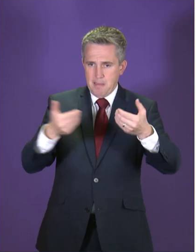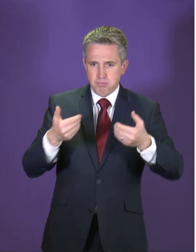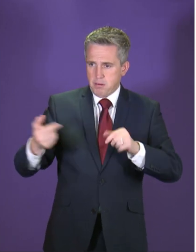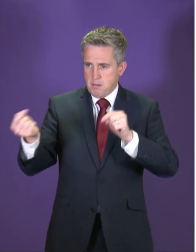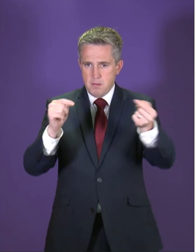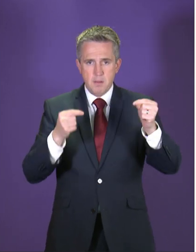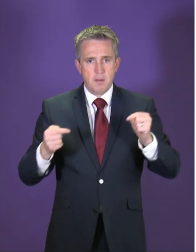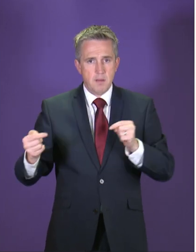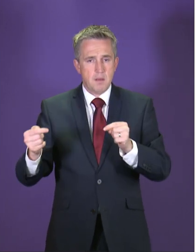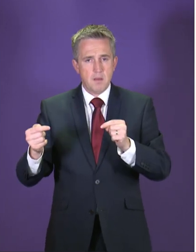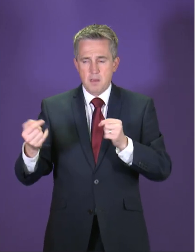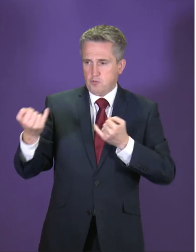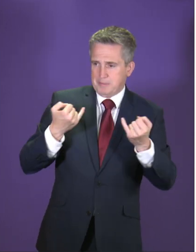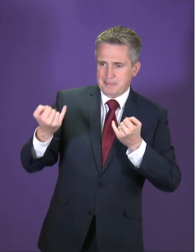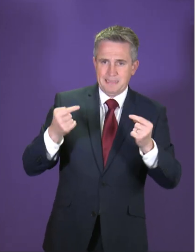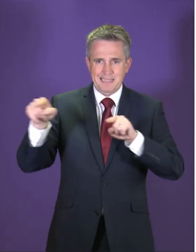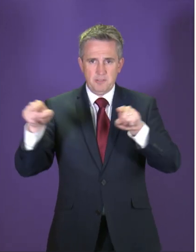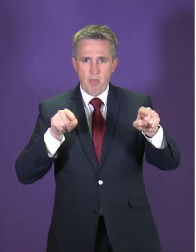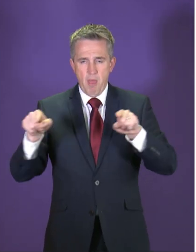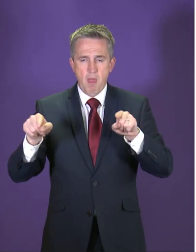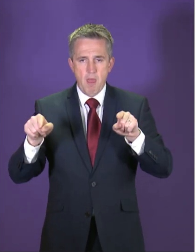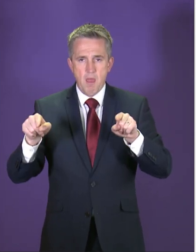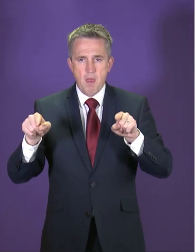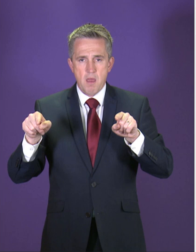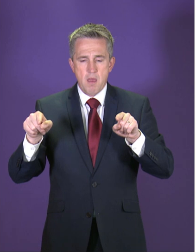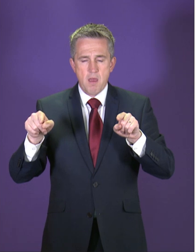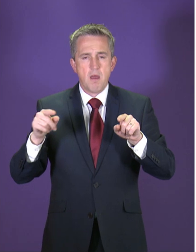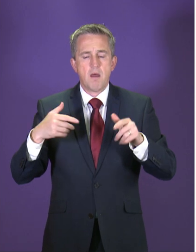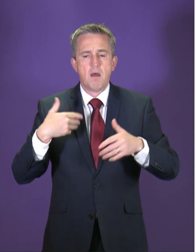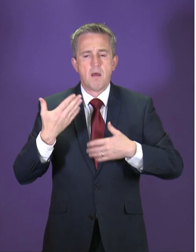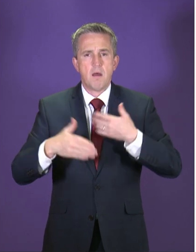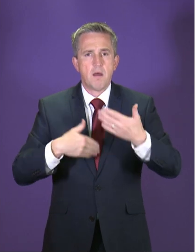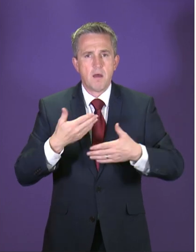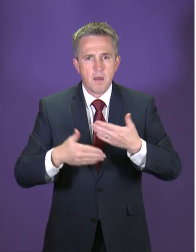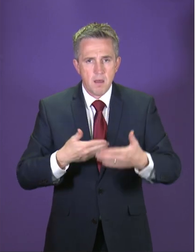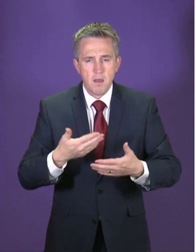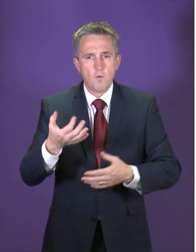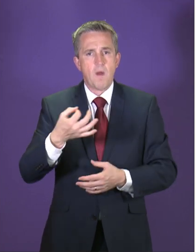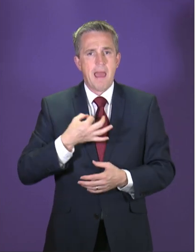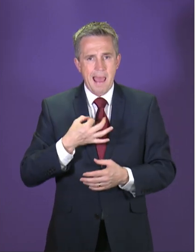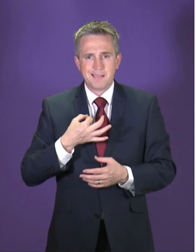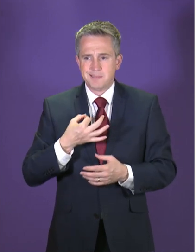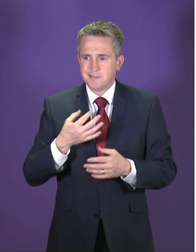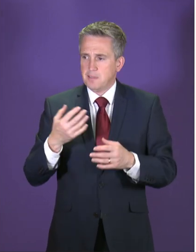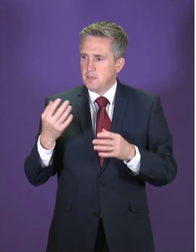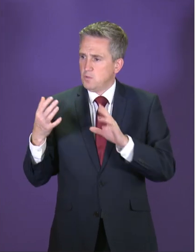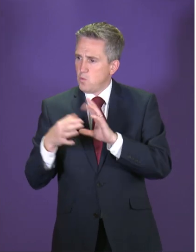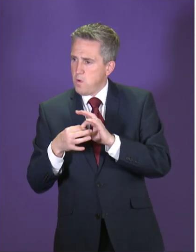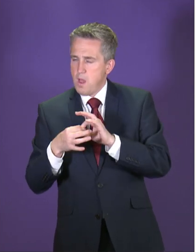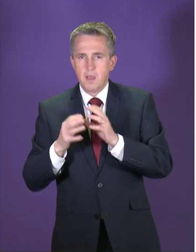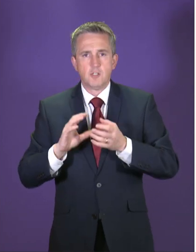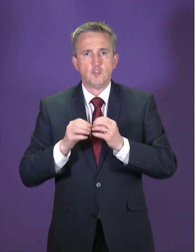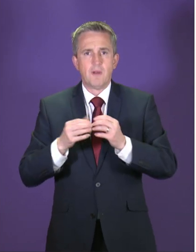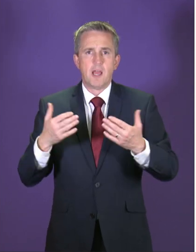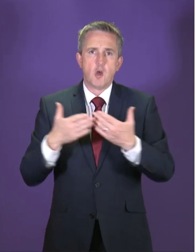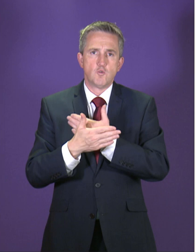always critiquing the institution. At some point, we were asked to actually design the institution,